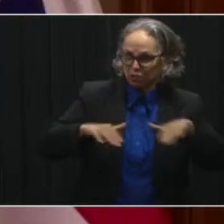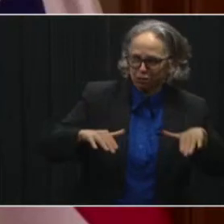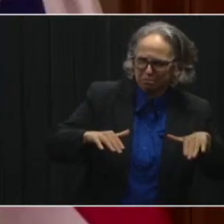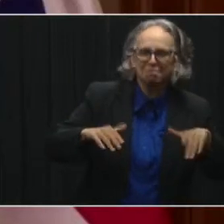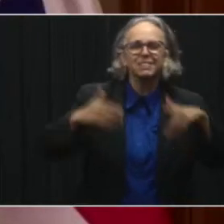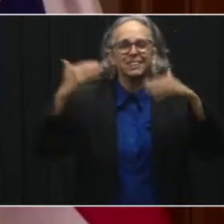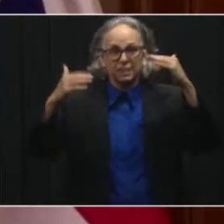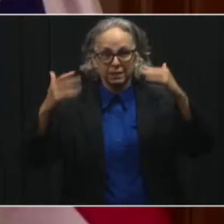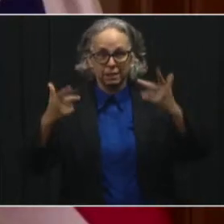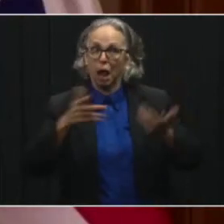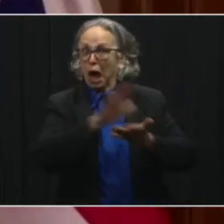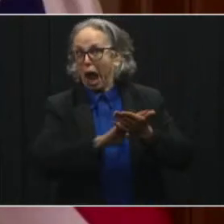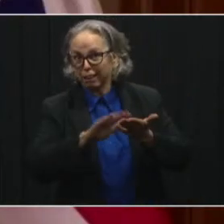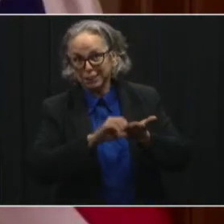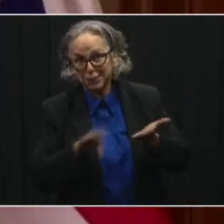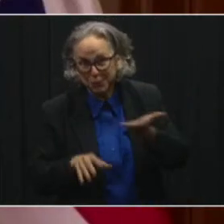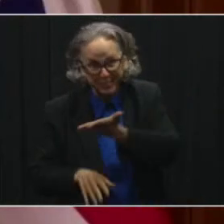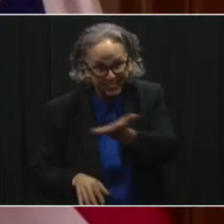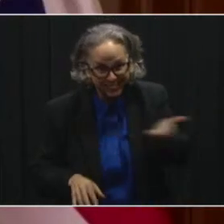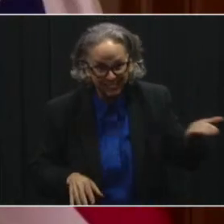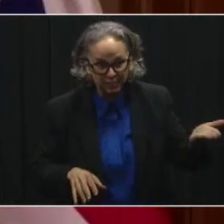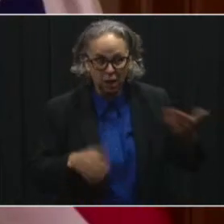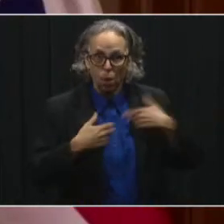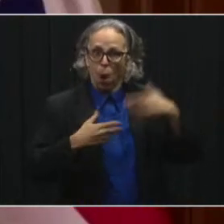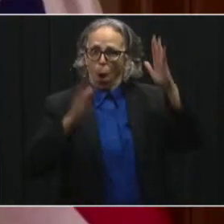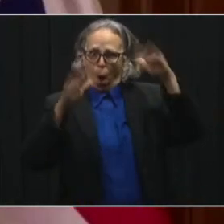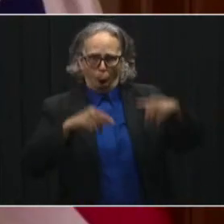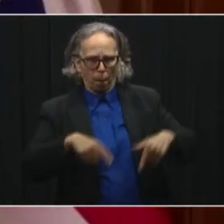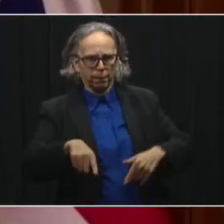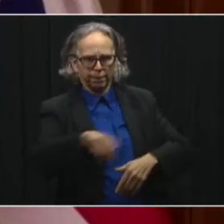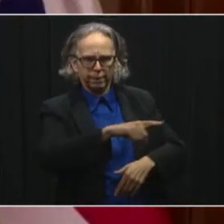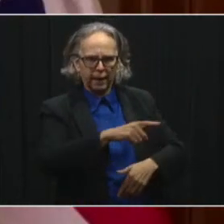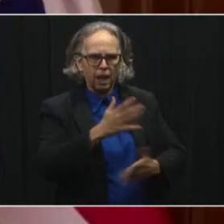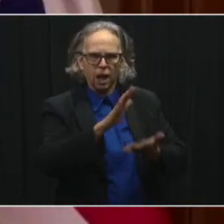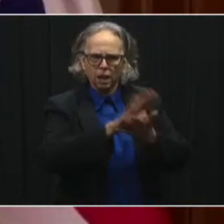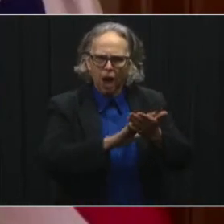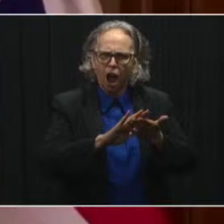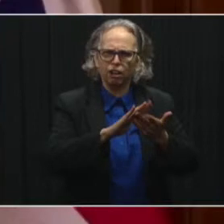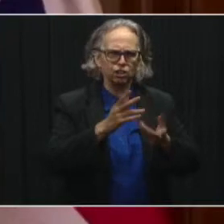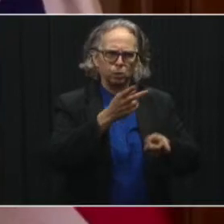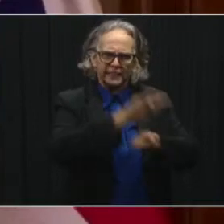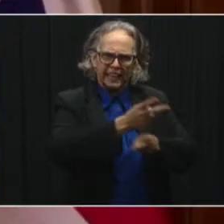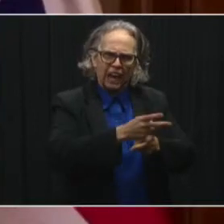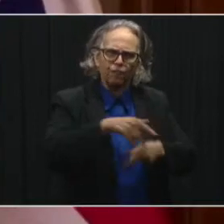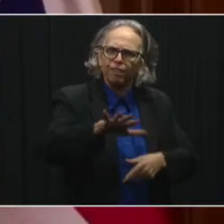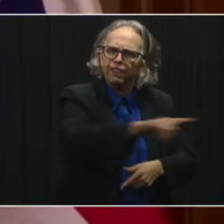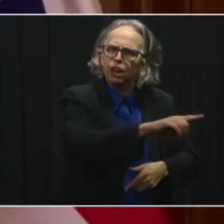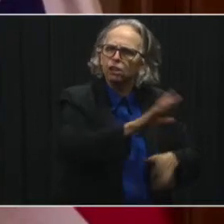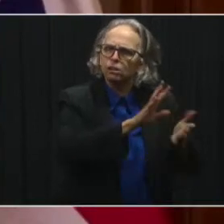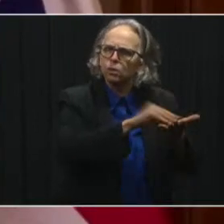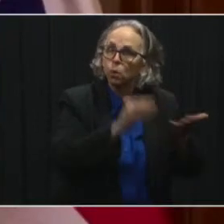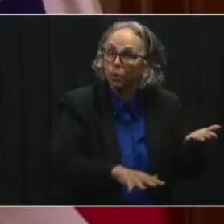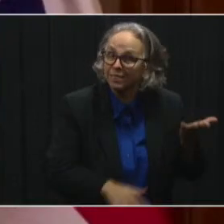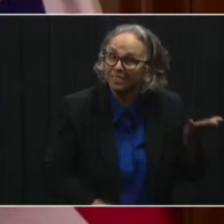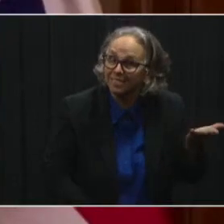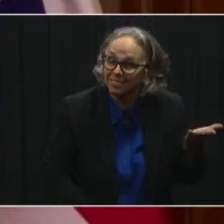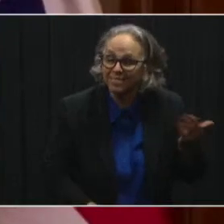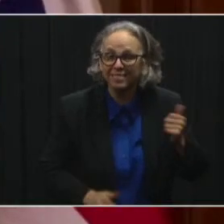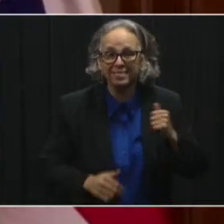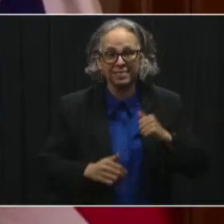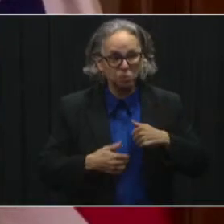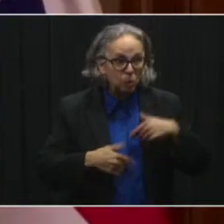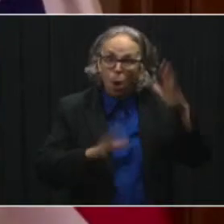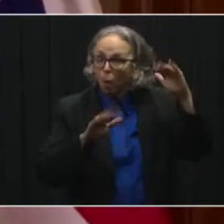we expect some level of care from the university to do everything that they can and